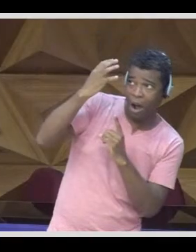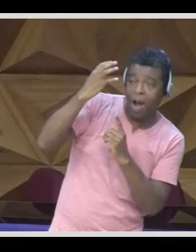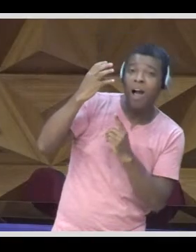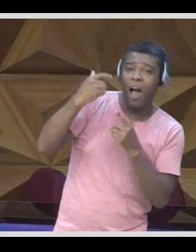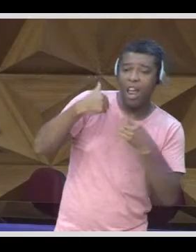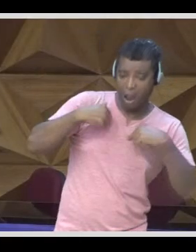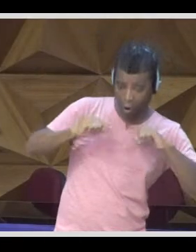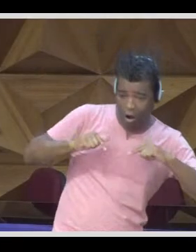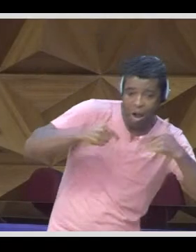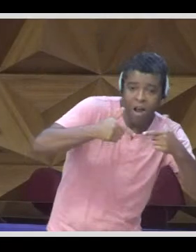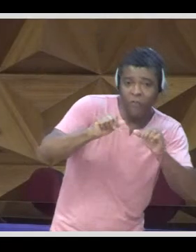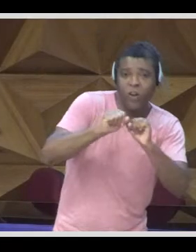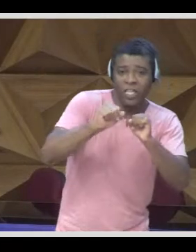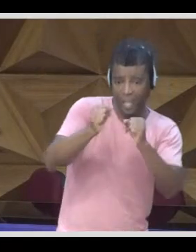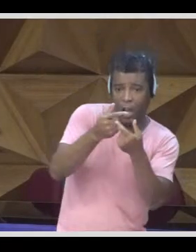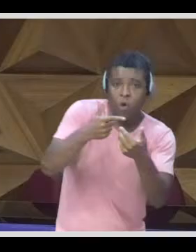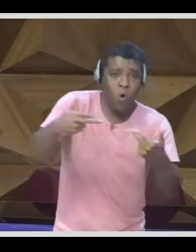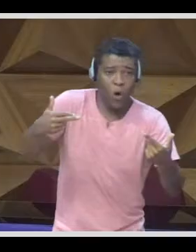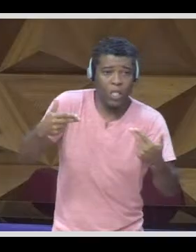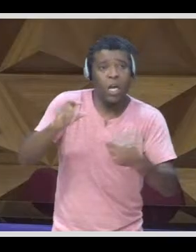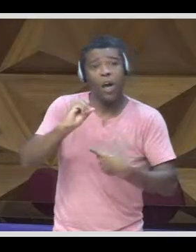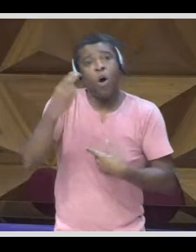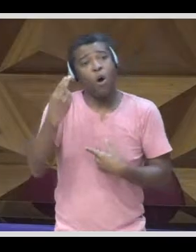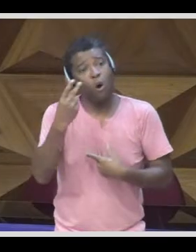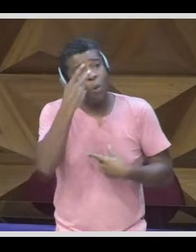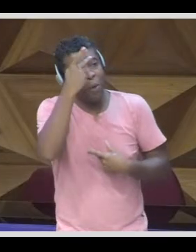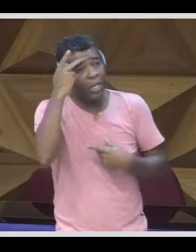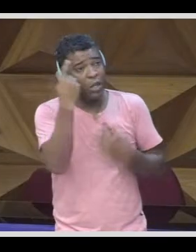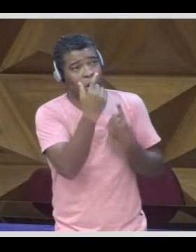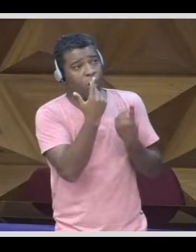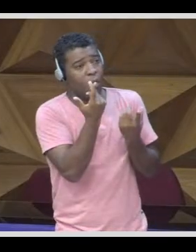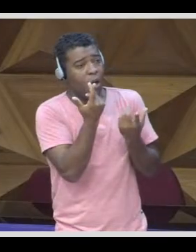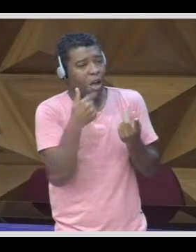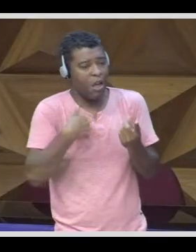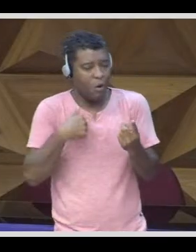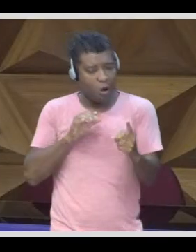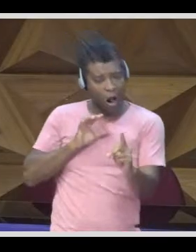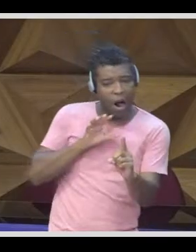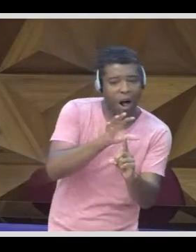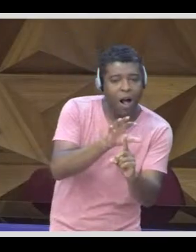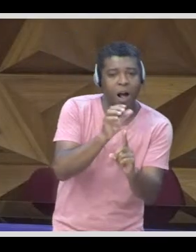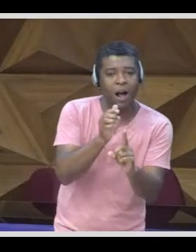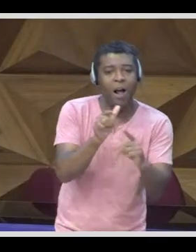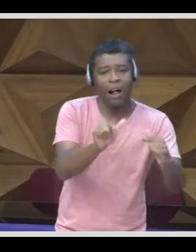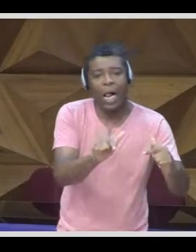to produce information. And the basic idea is the following.